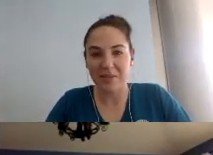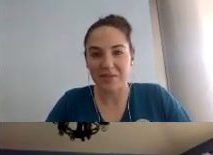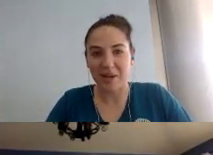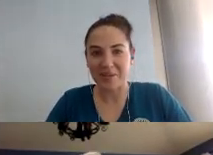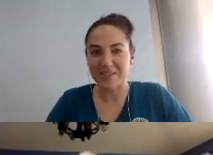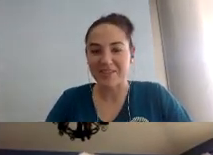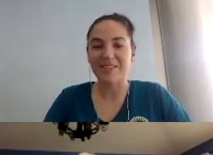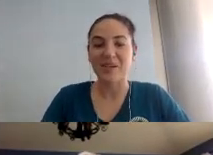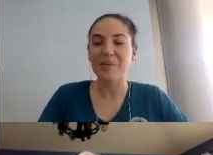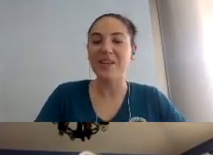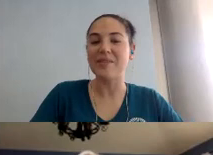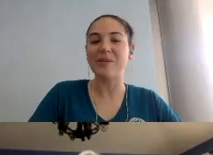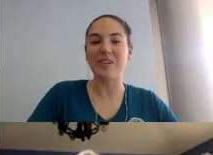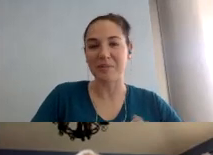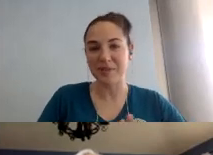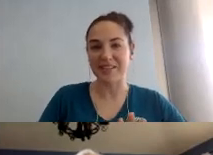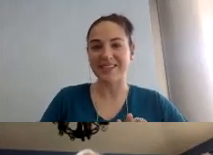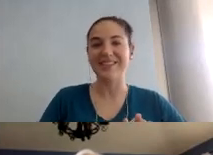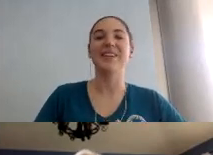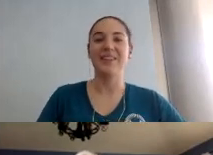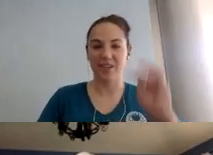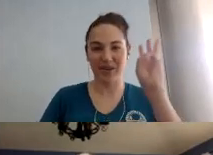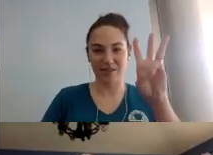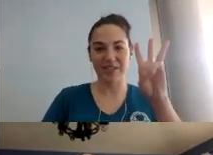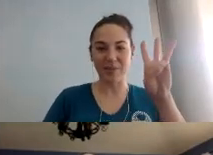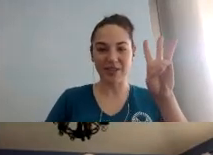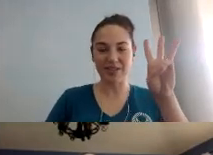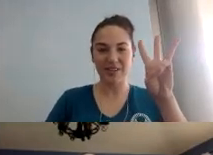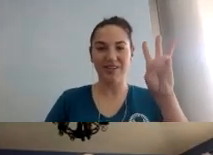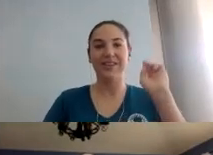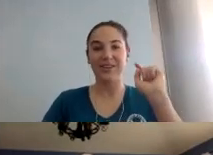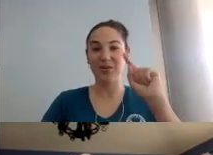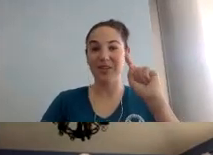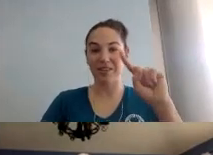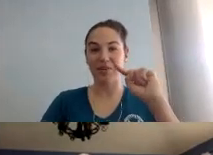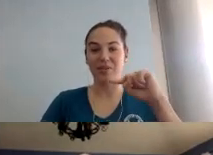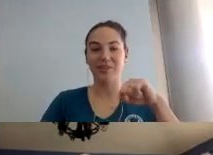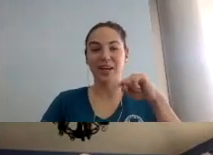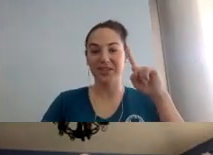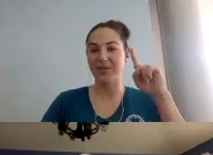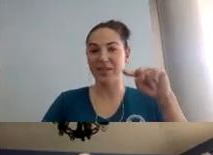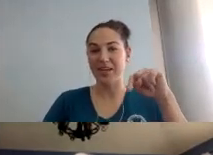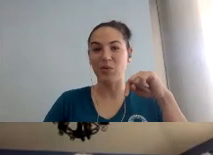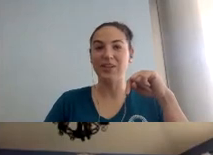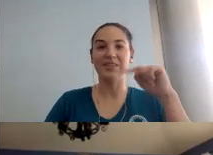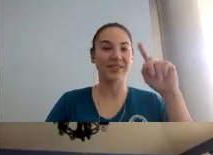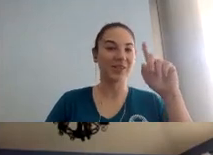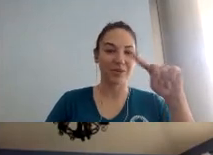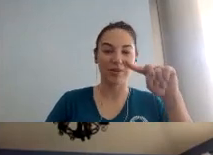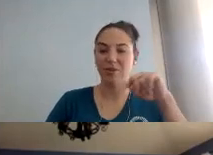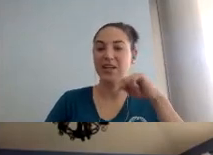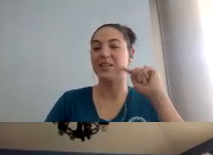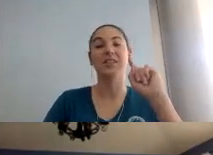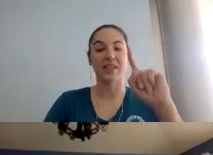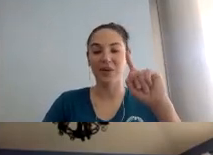find some of those options. So I'm gonna give you a couple minutes here, create 3 topics, use that 3 vertical dots to rename one, use